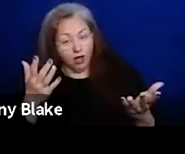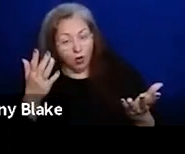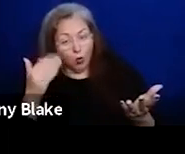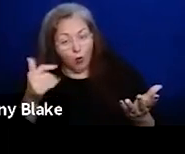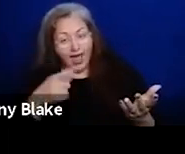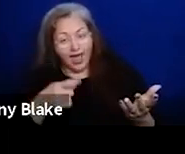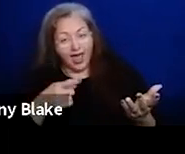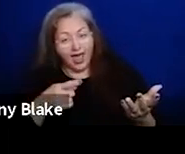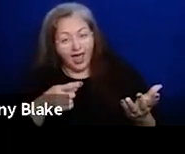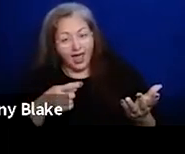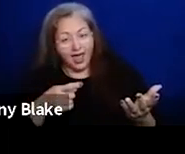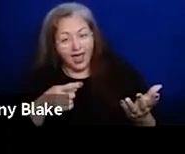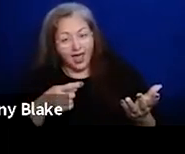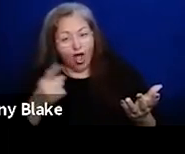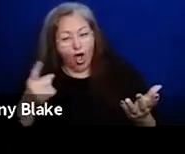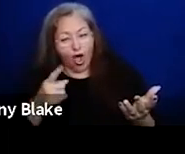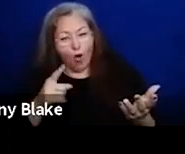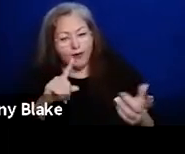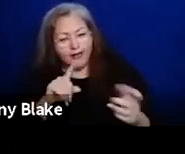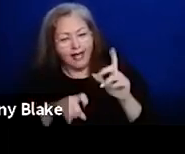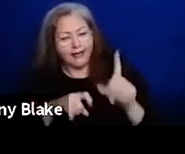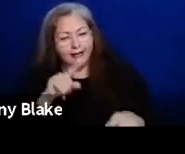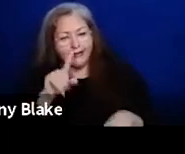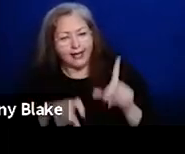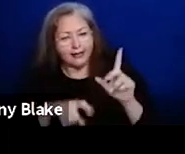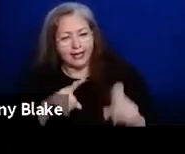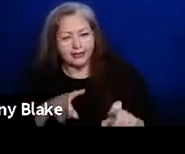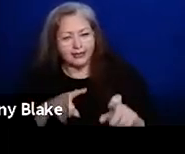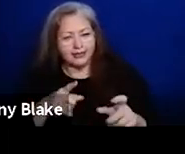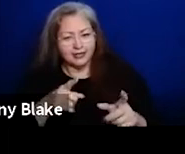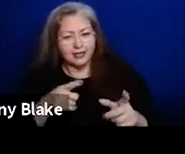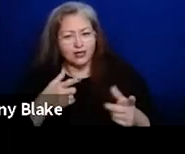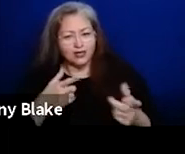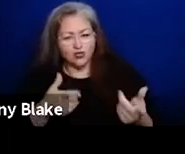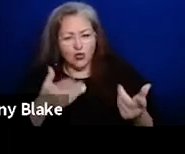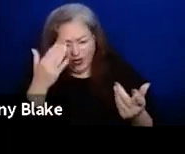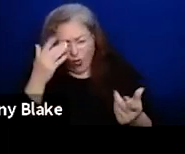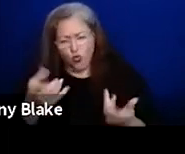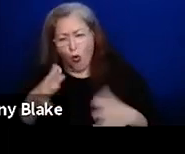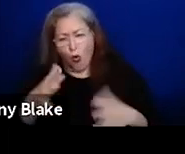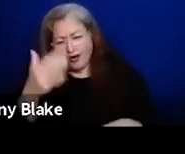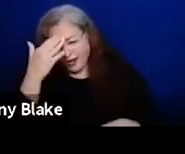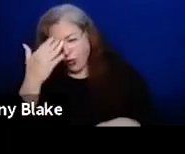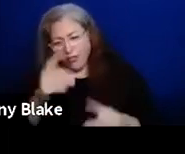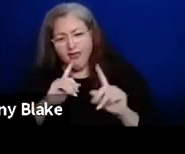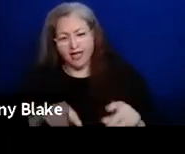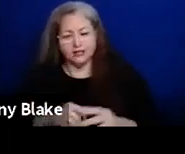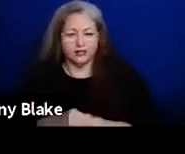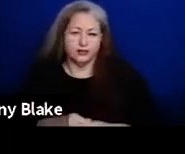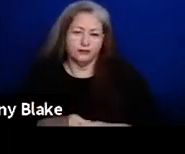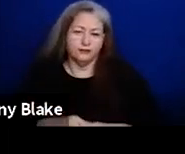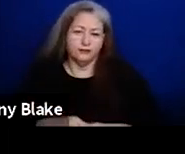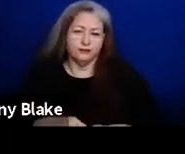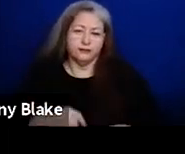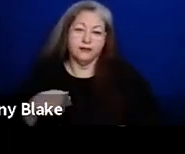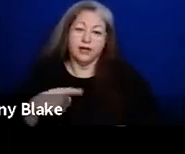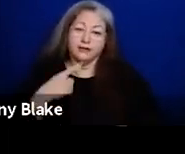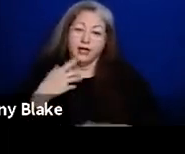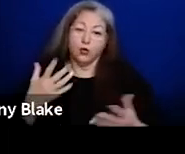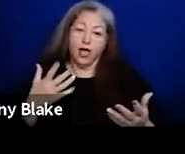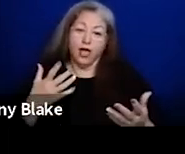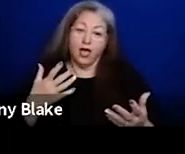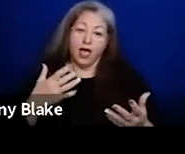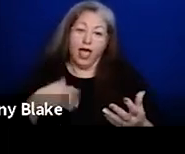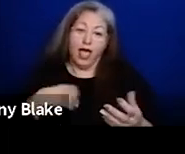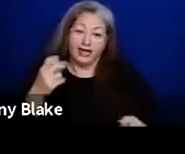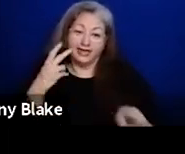why that you're always asking me questions, and I know you know the answer. I said, but I can see